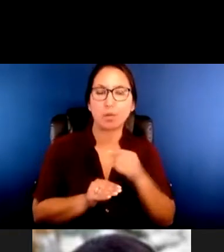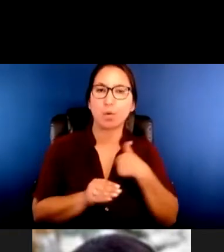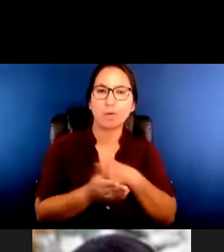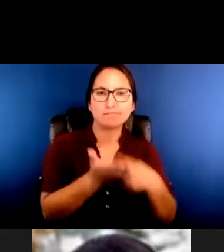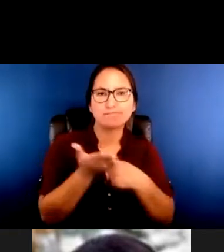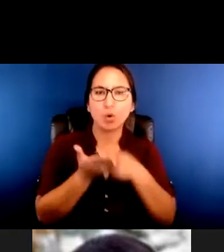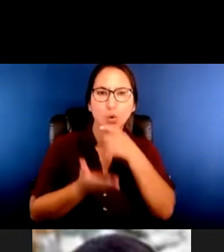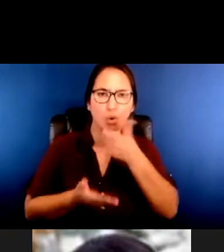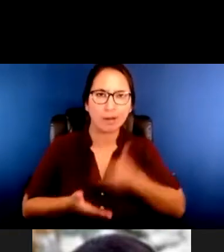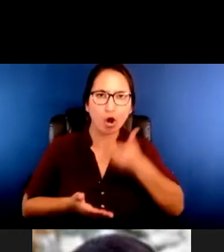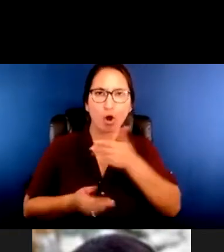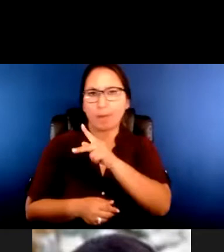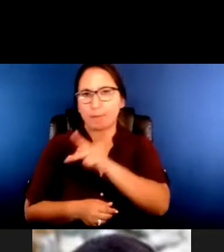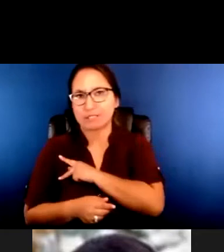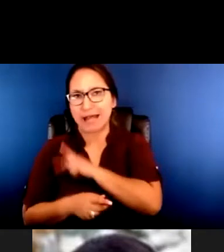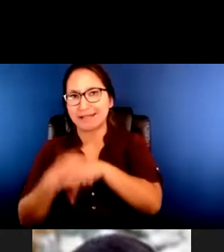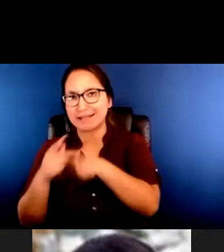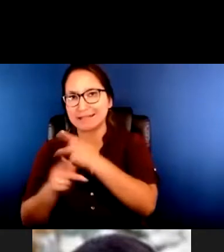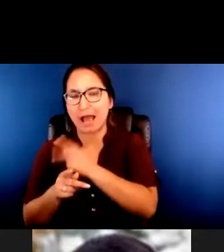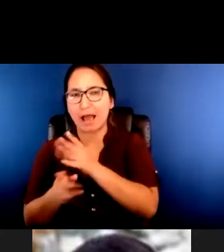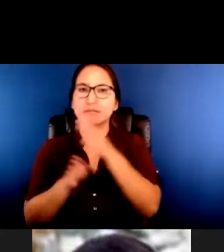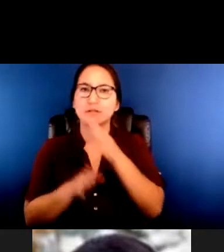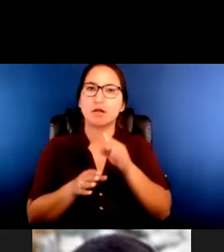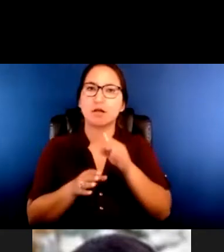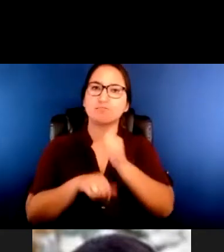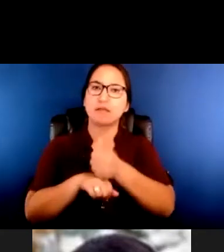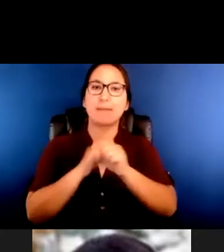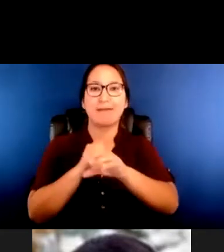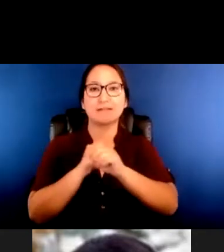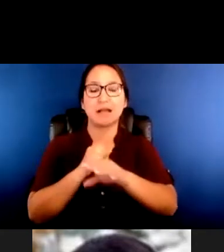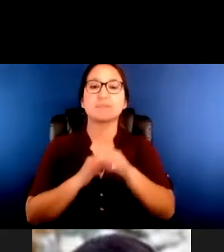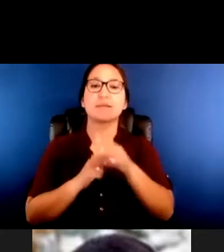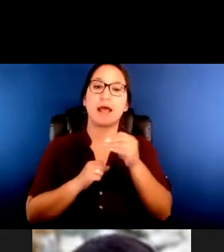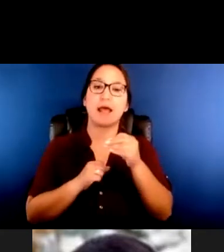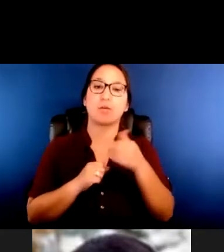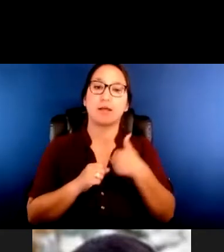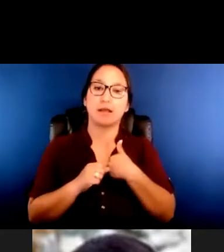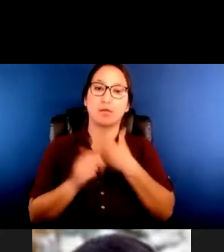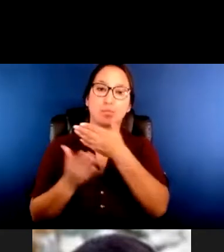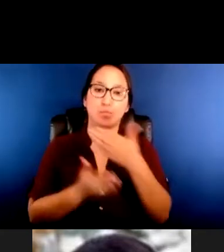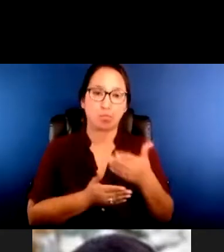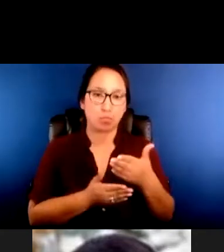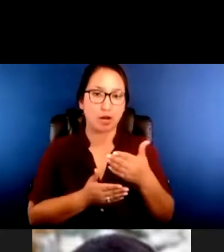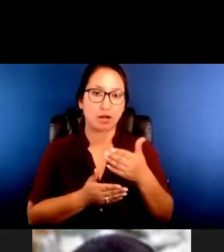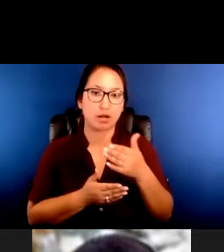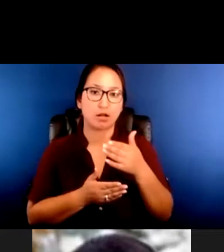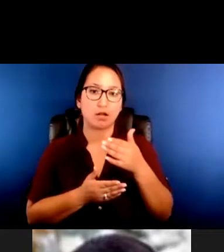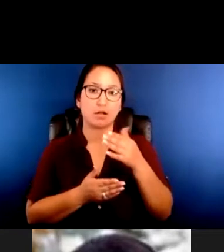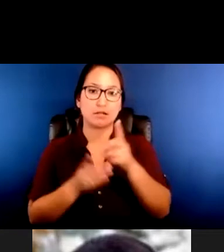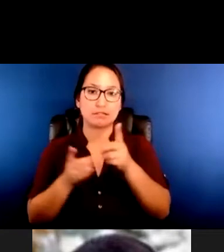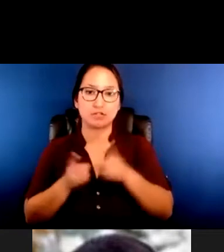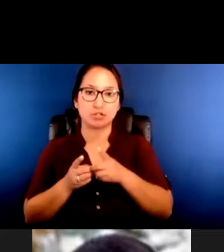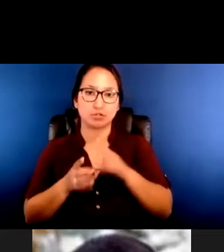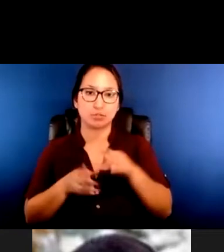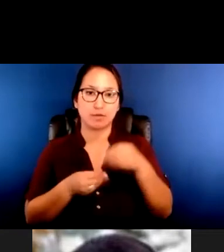an advertisement. And then we had a string activity where we brought in Greg Glover from the district to do strings to talk about the stories